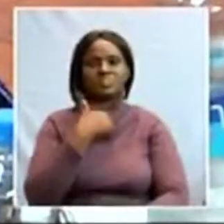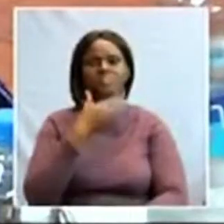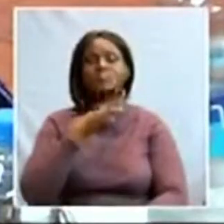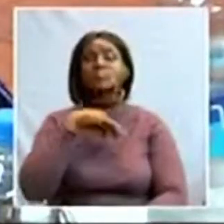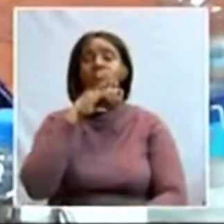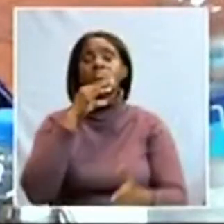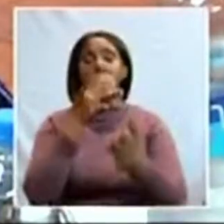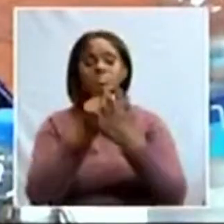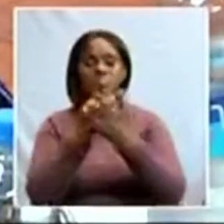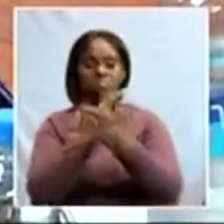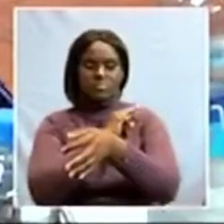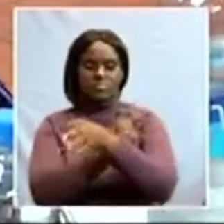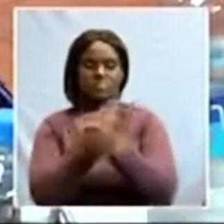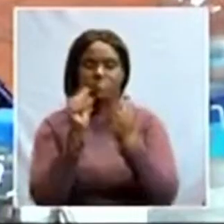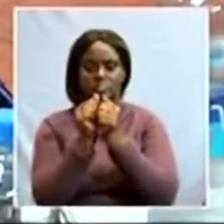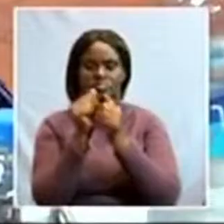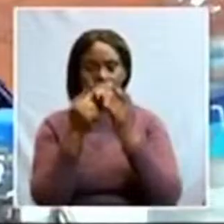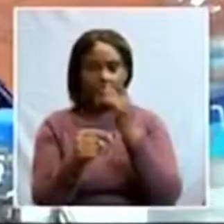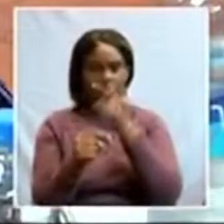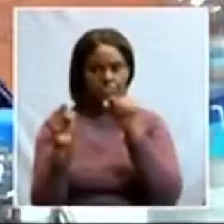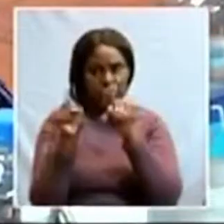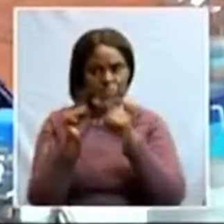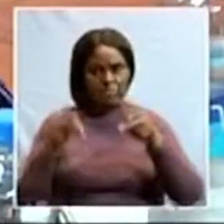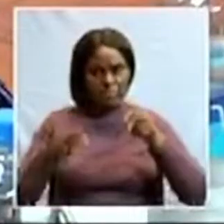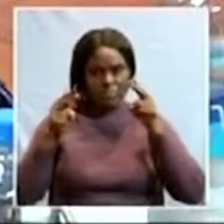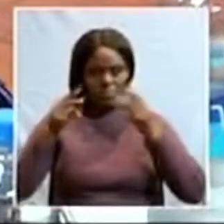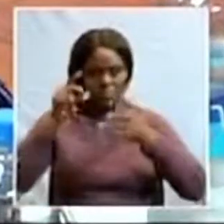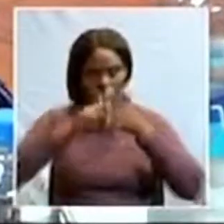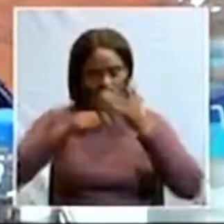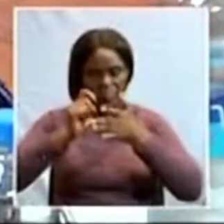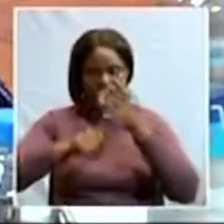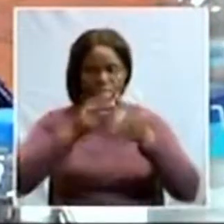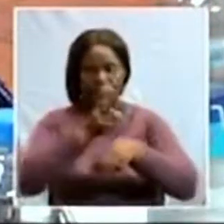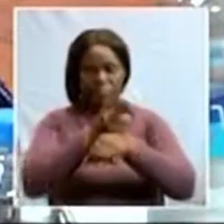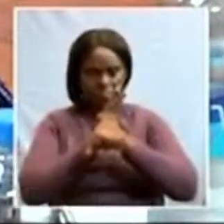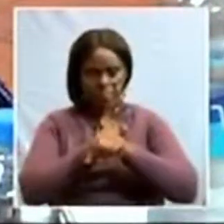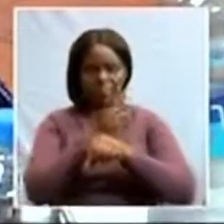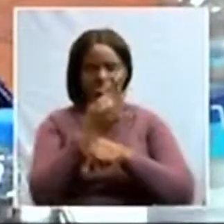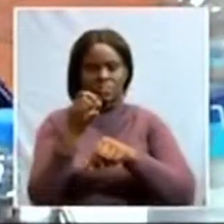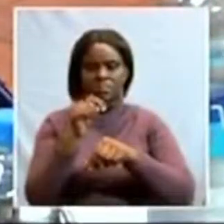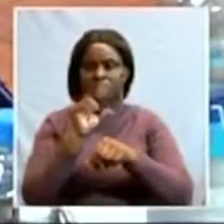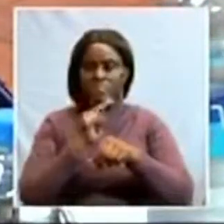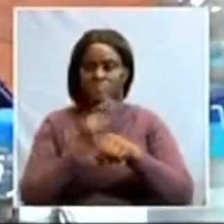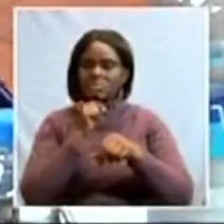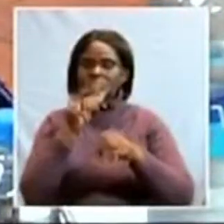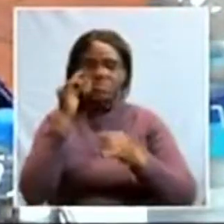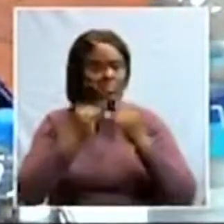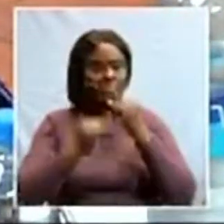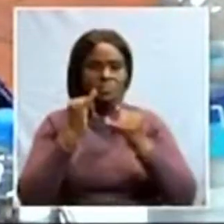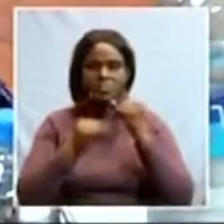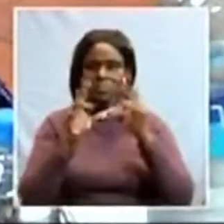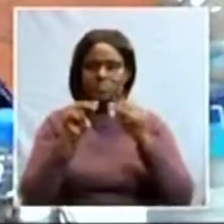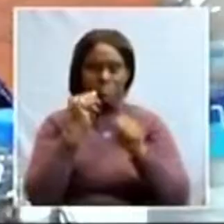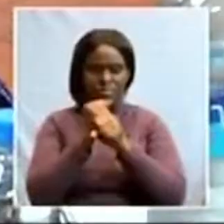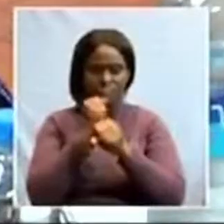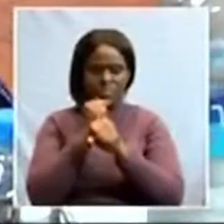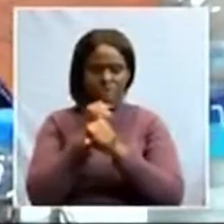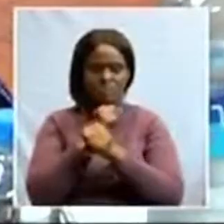financial resources coupled with high cost of hiring equipment which couldn't allow us to complete works